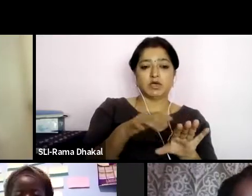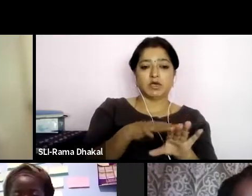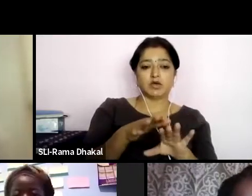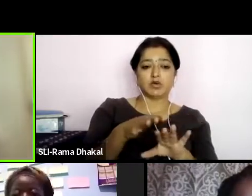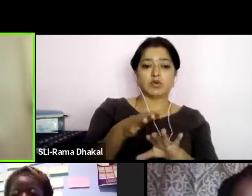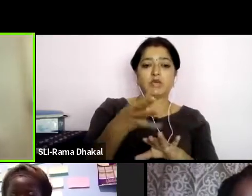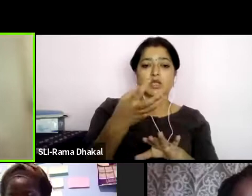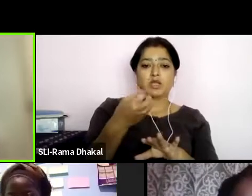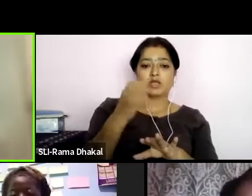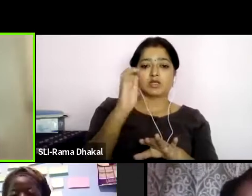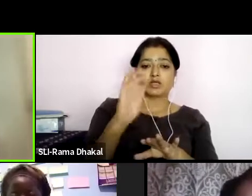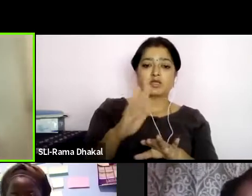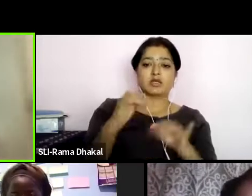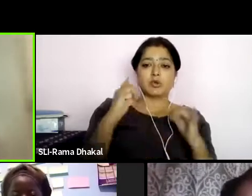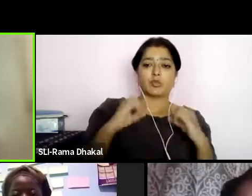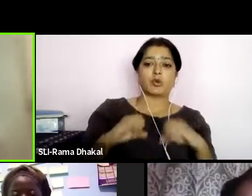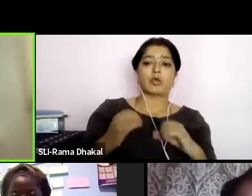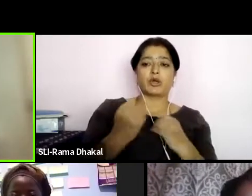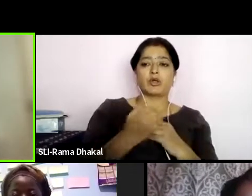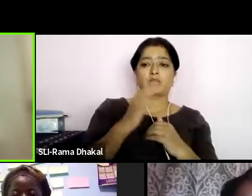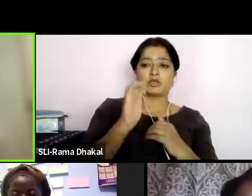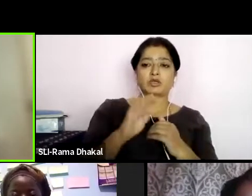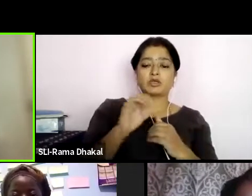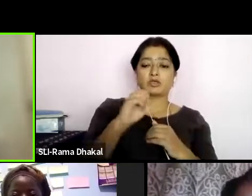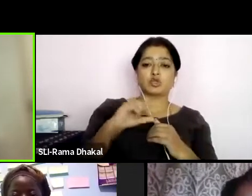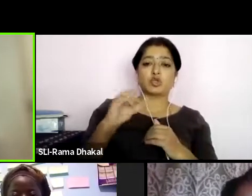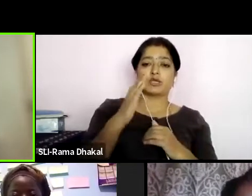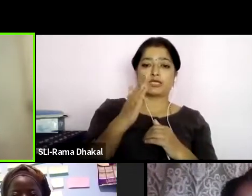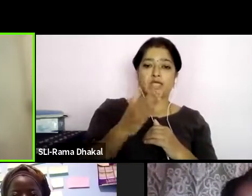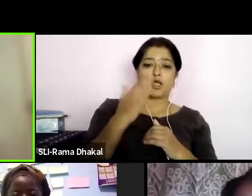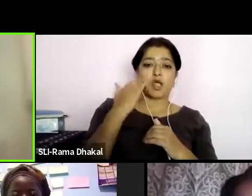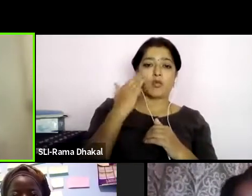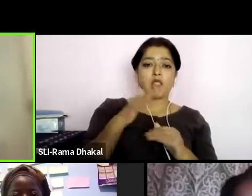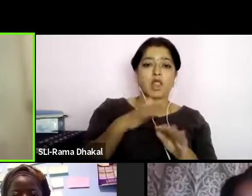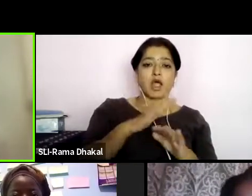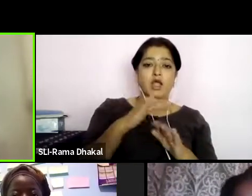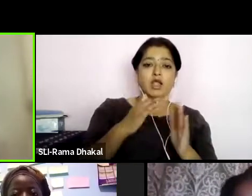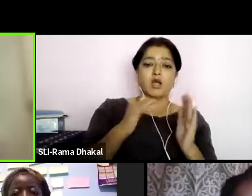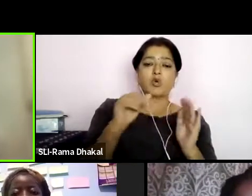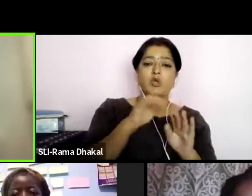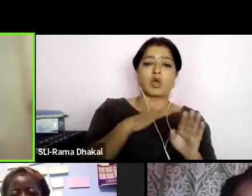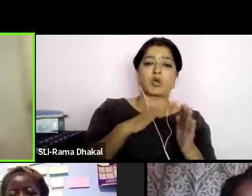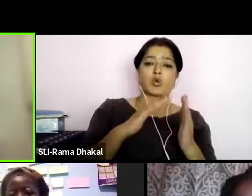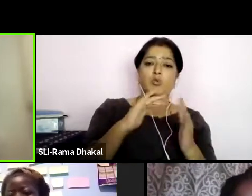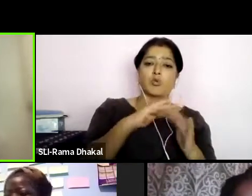Thanks, Alexis. Yui, I saw you were nodding, so I'm sure you're ready to go ahead.